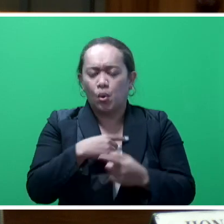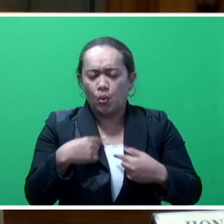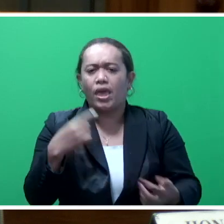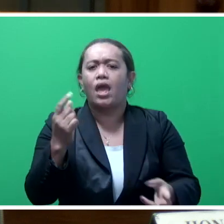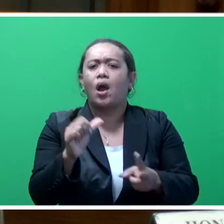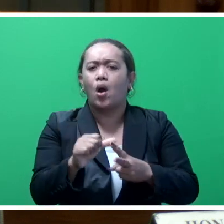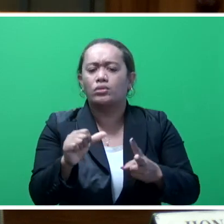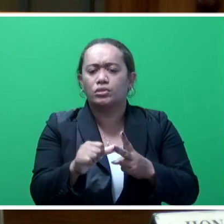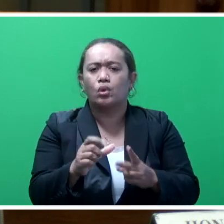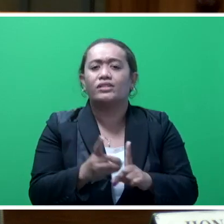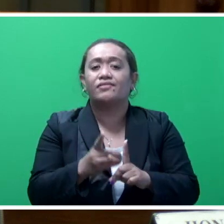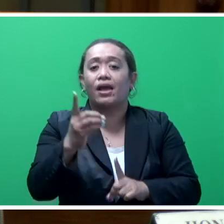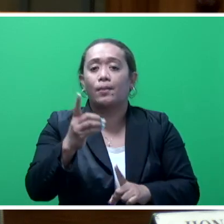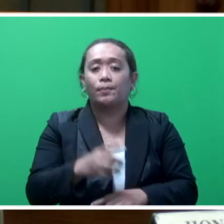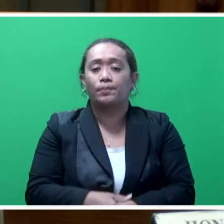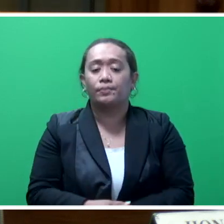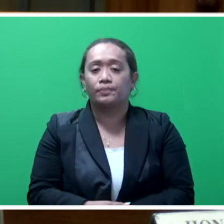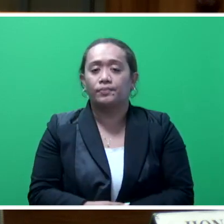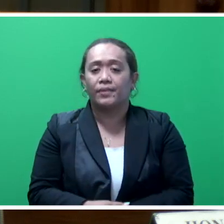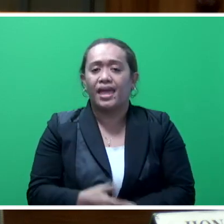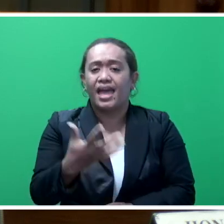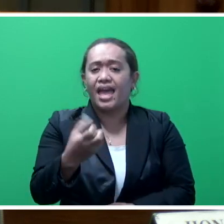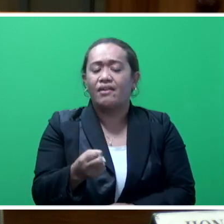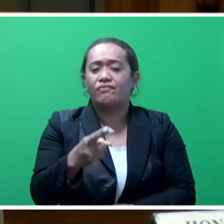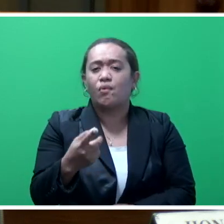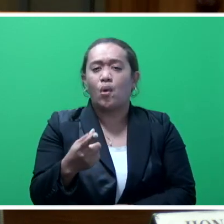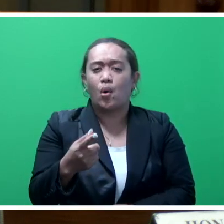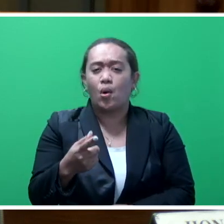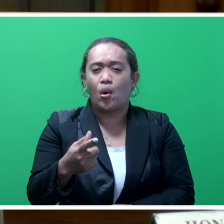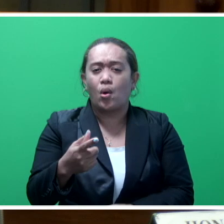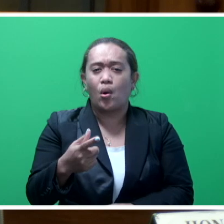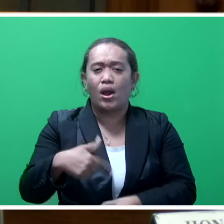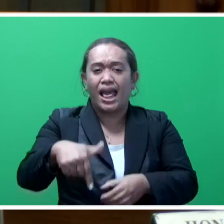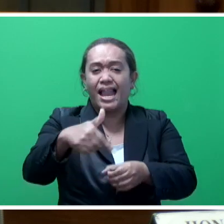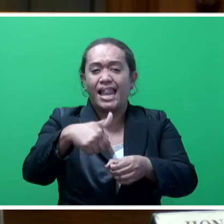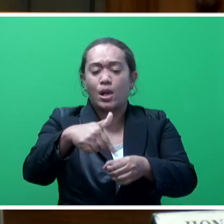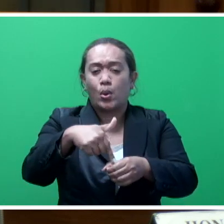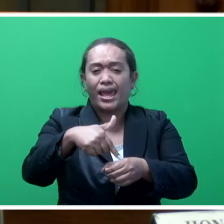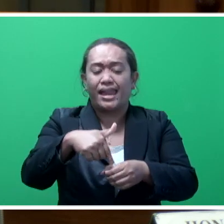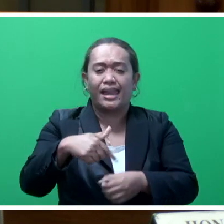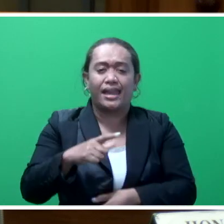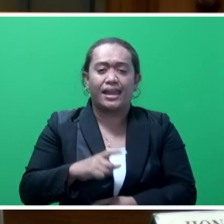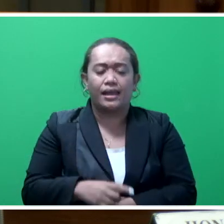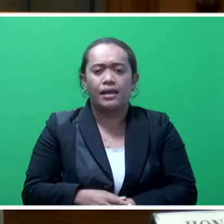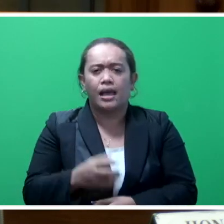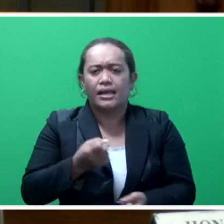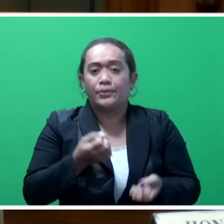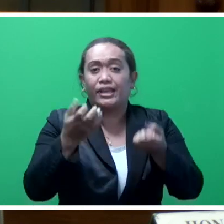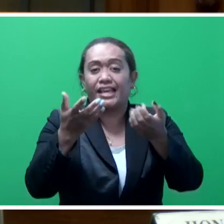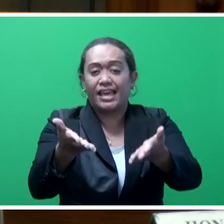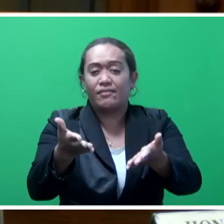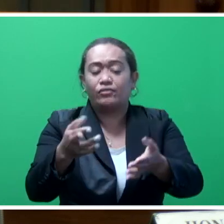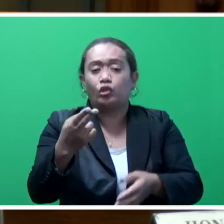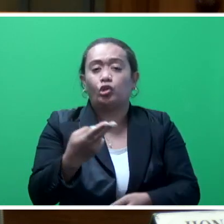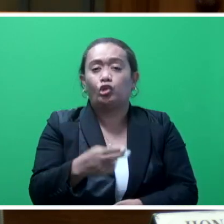developed a bacterium medium, liquid organic bacterium medium, which we are giving out to farmers so that they